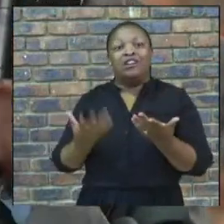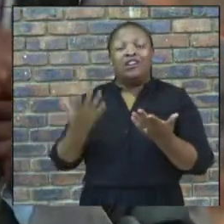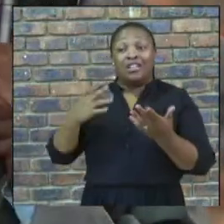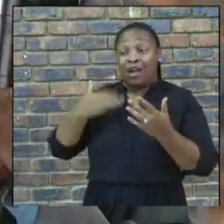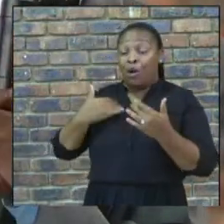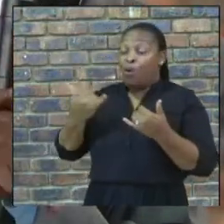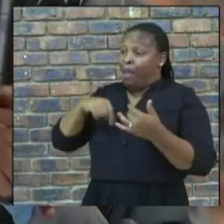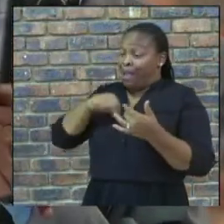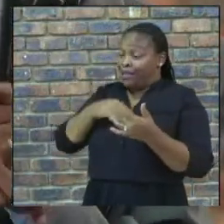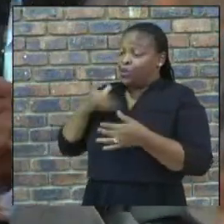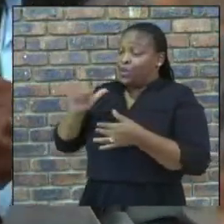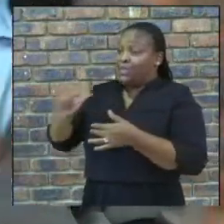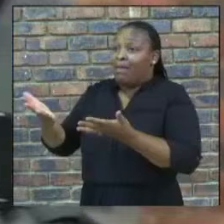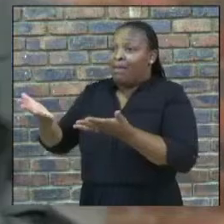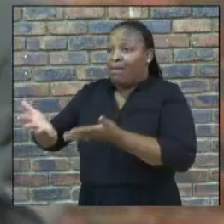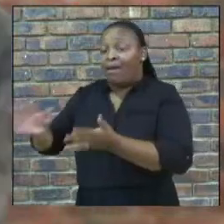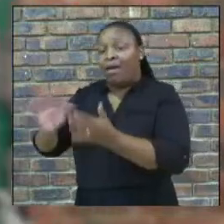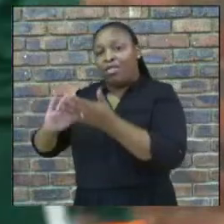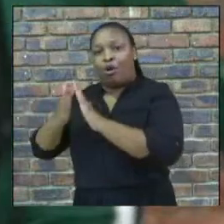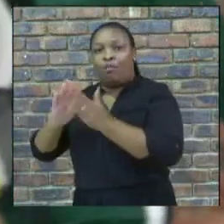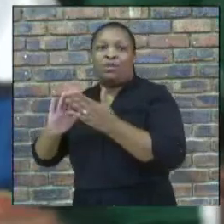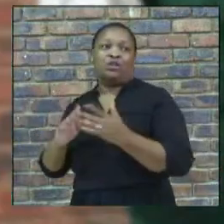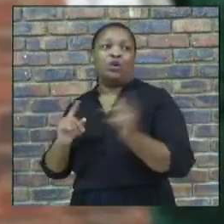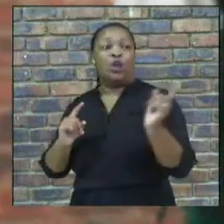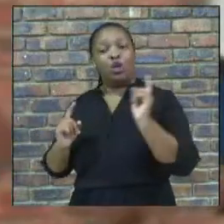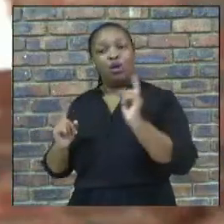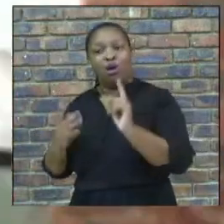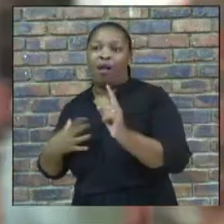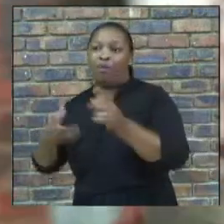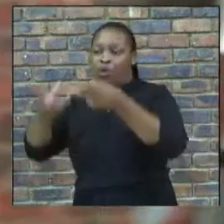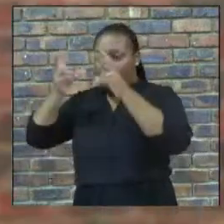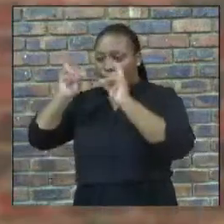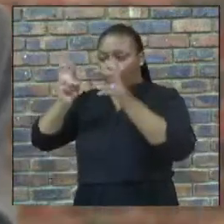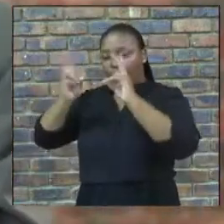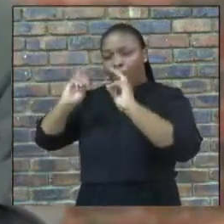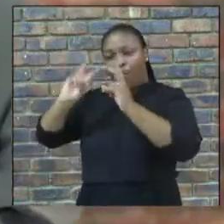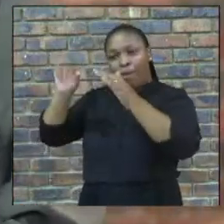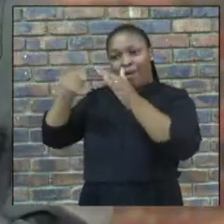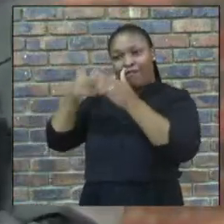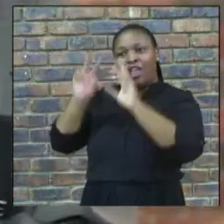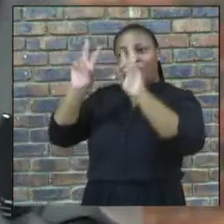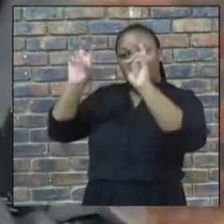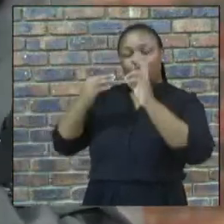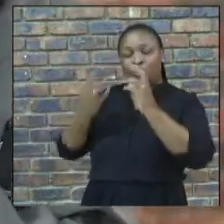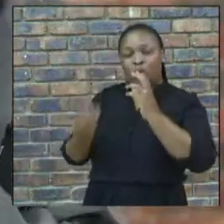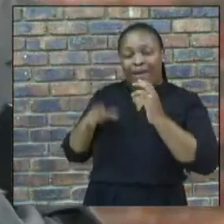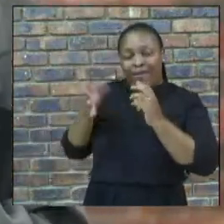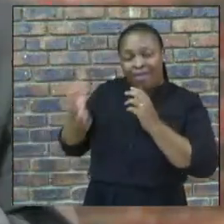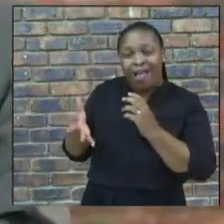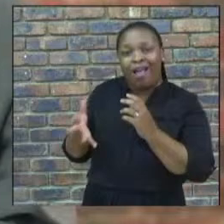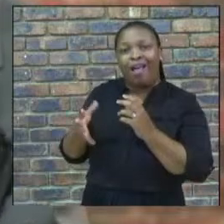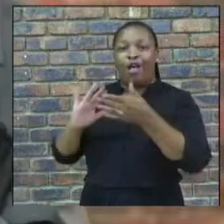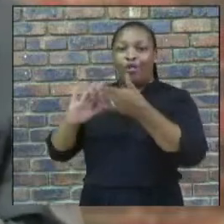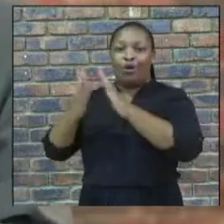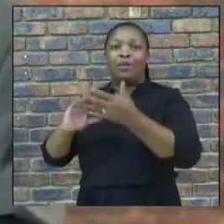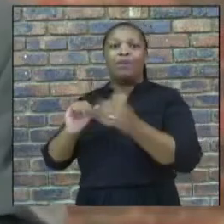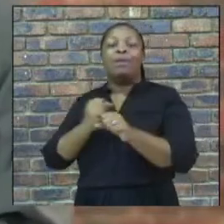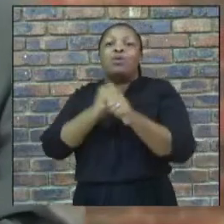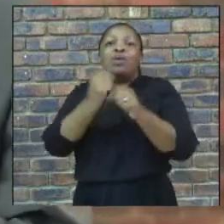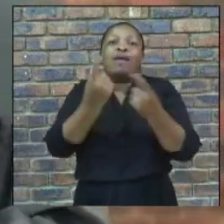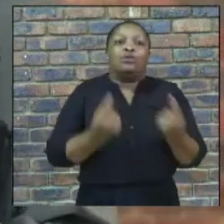is the same thing. Because we are small companies on the ground, we are not assisted in any other